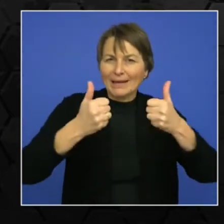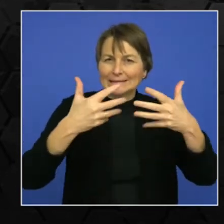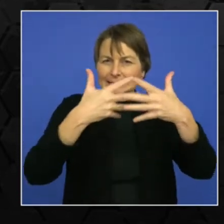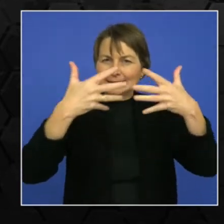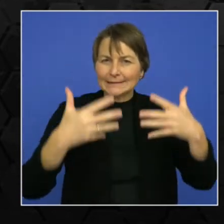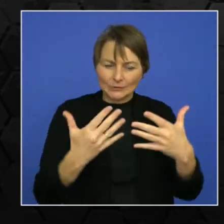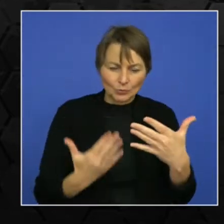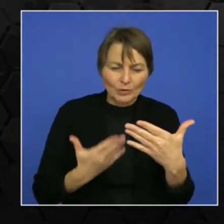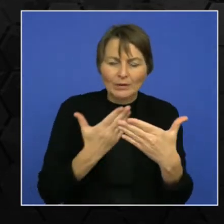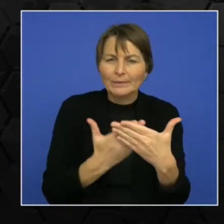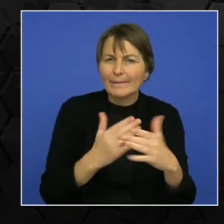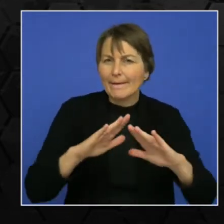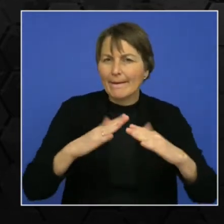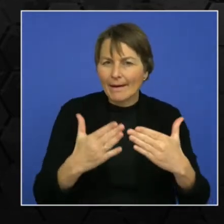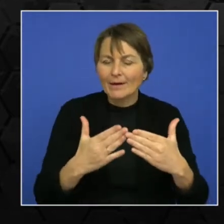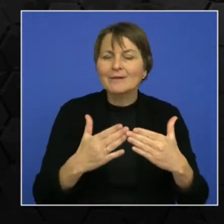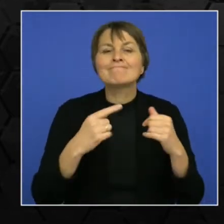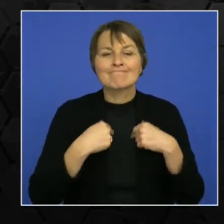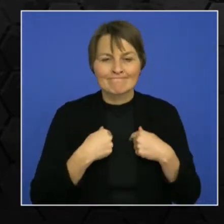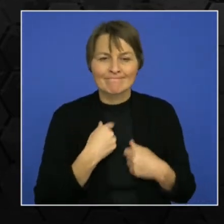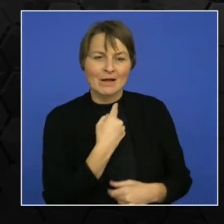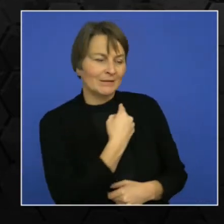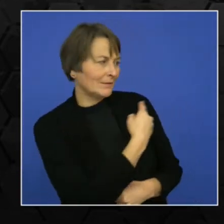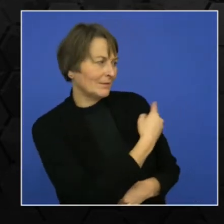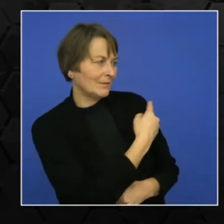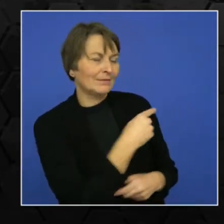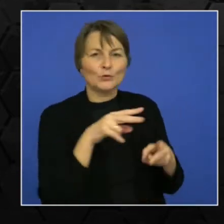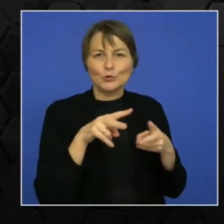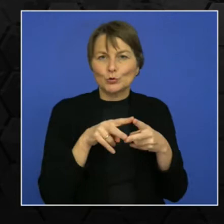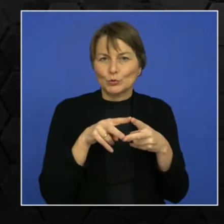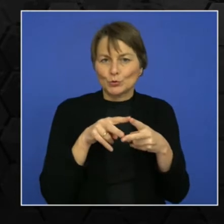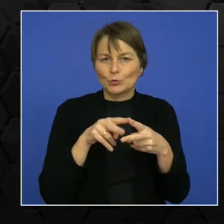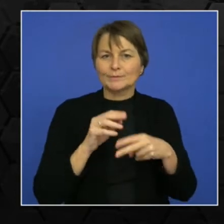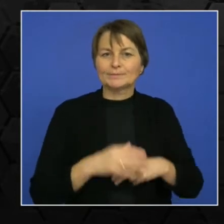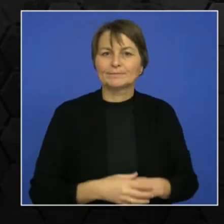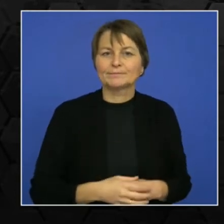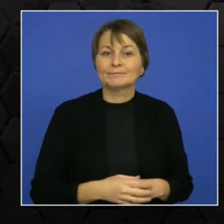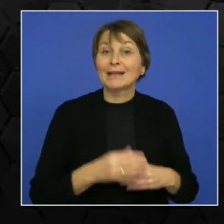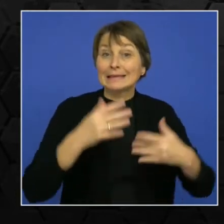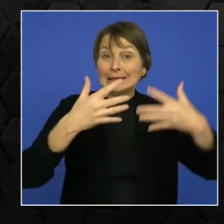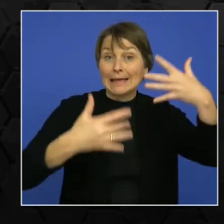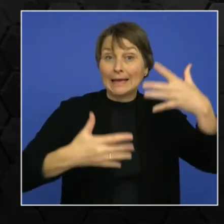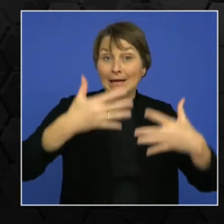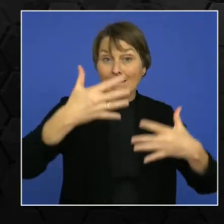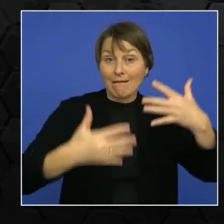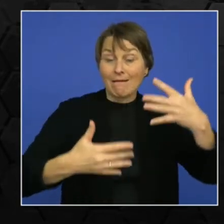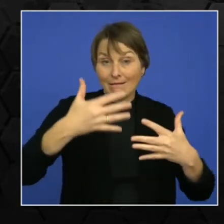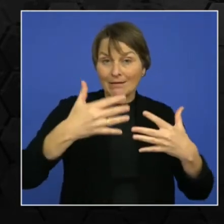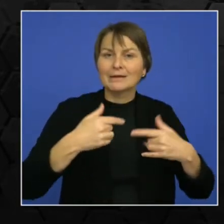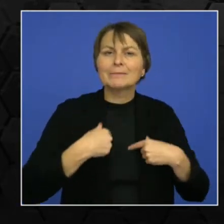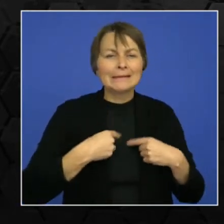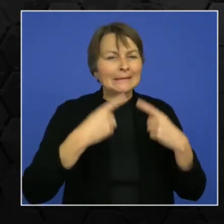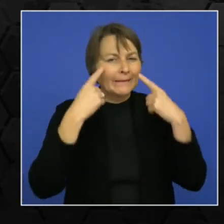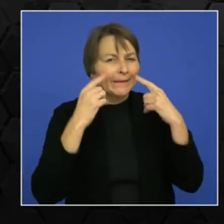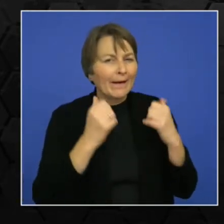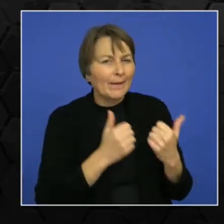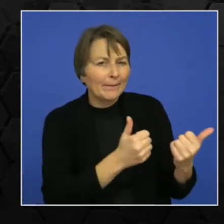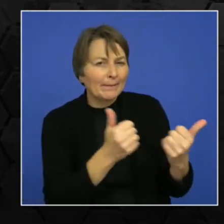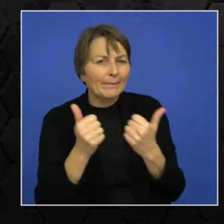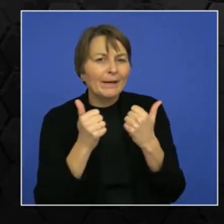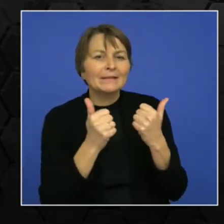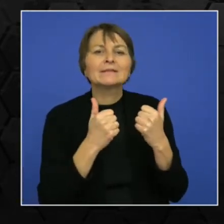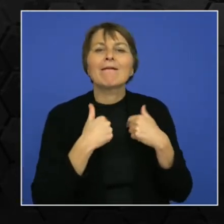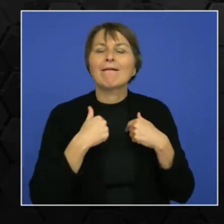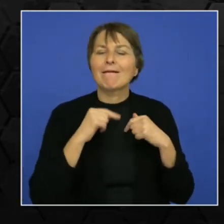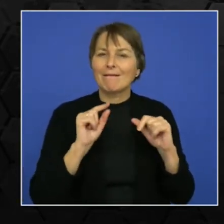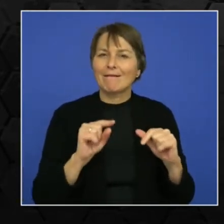is the data understanding part, because for data understanding, like we require a lot of time, first of all, to understand